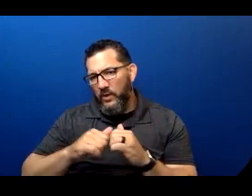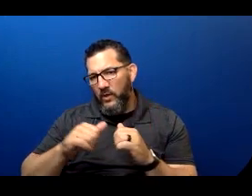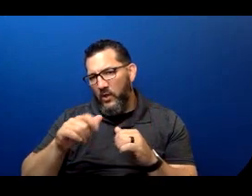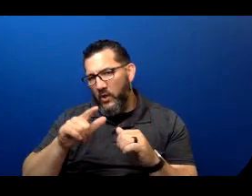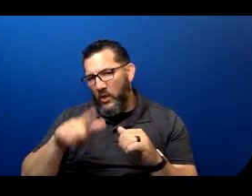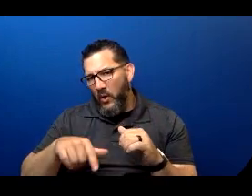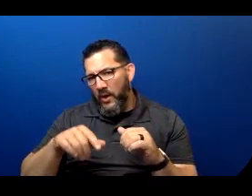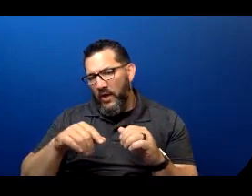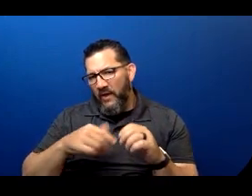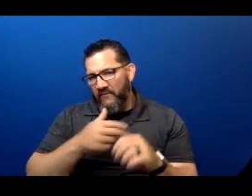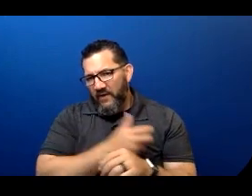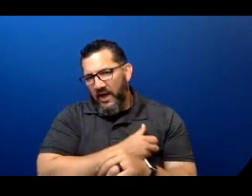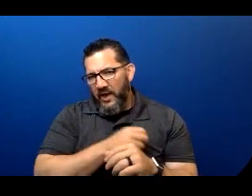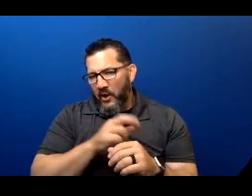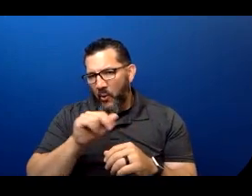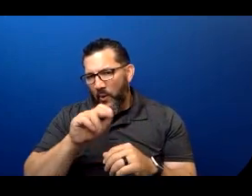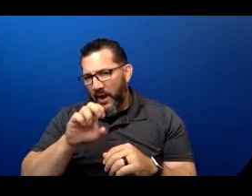rates.